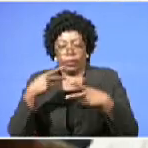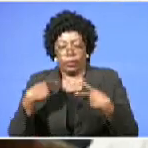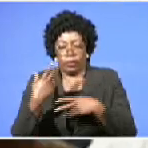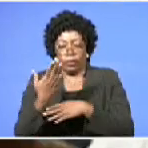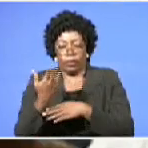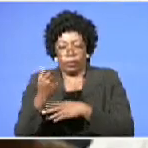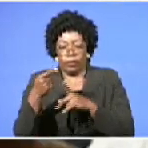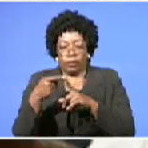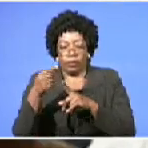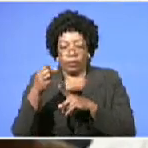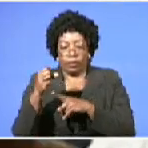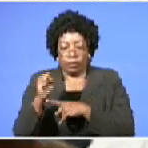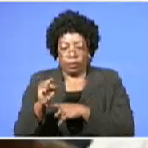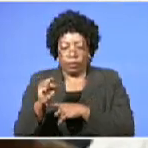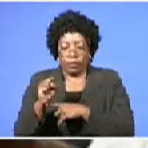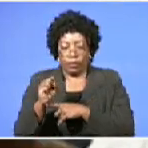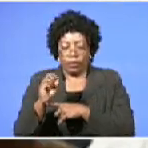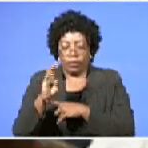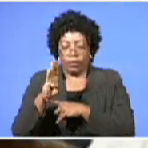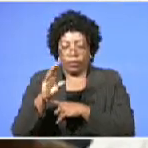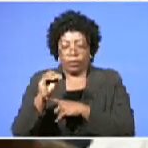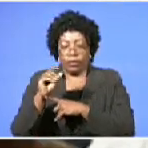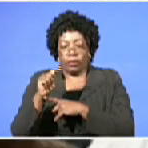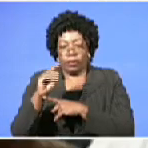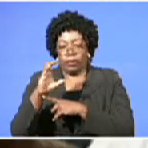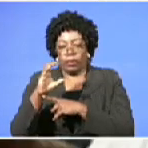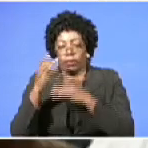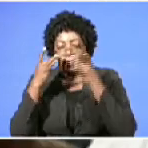8 rebounds. The Bobcats must now wait